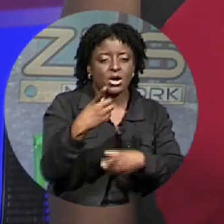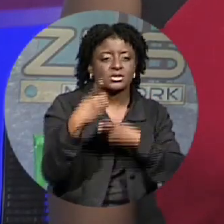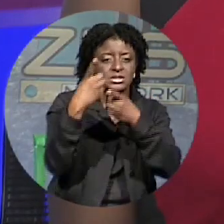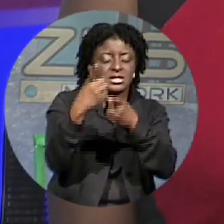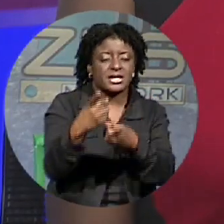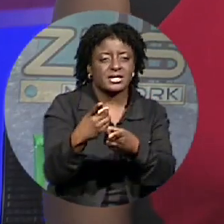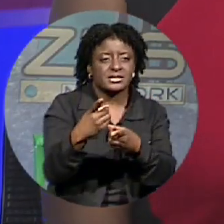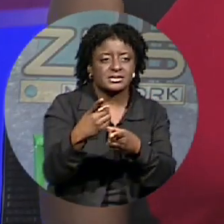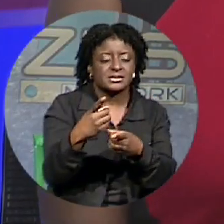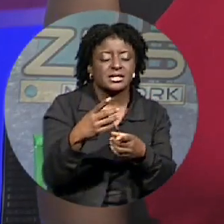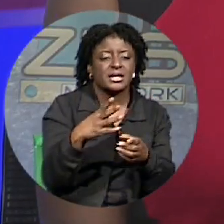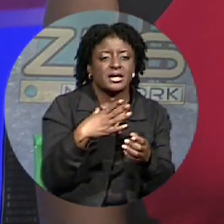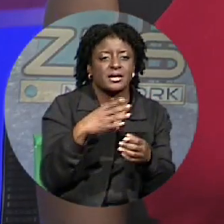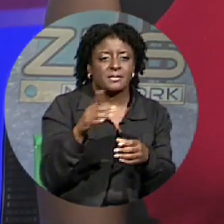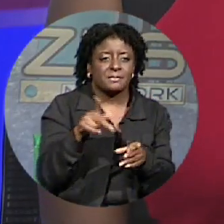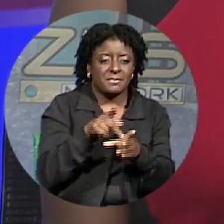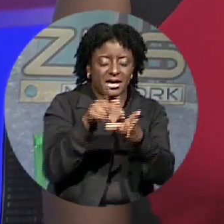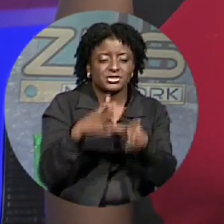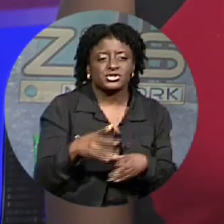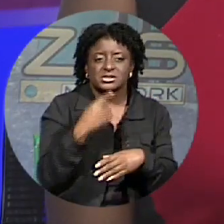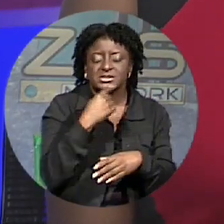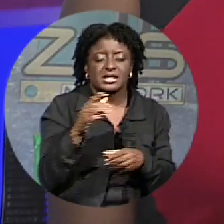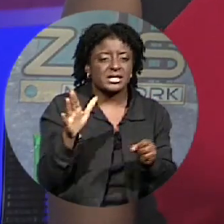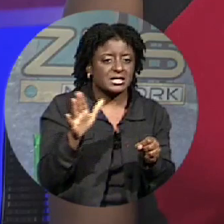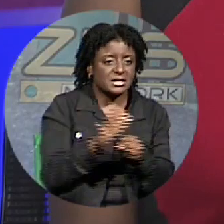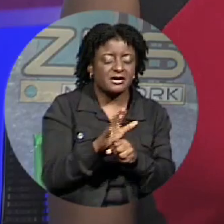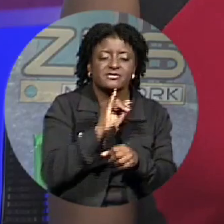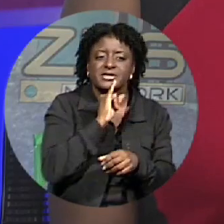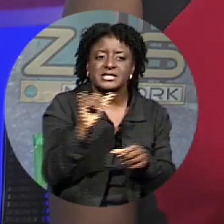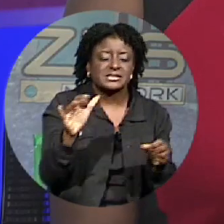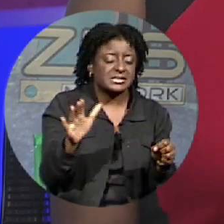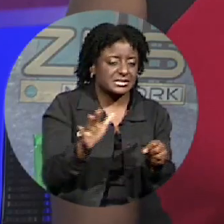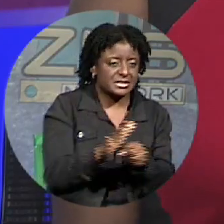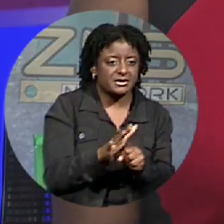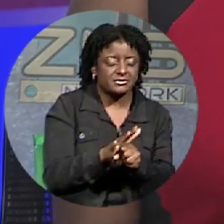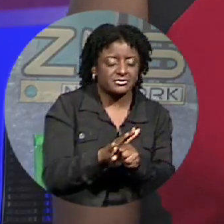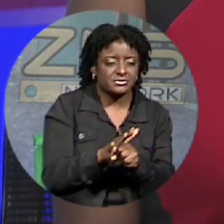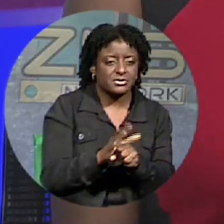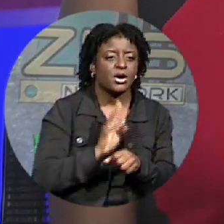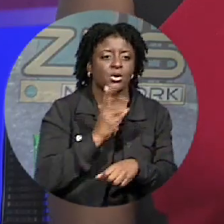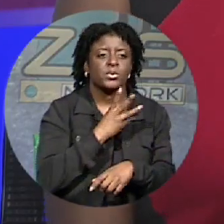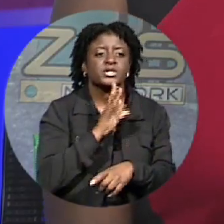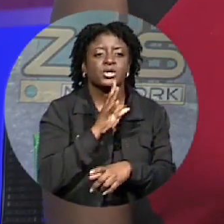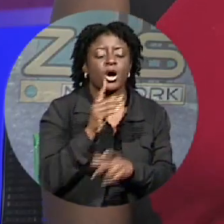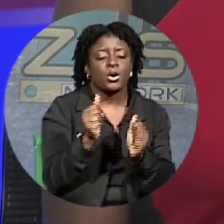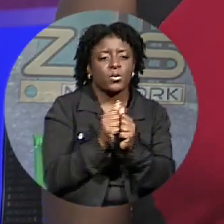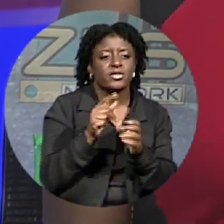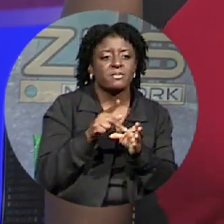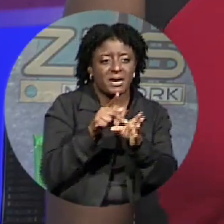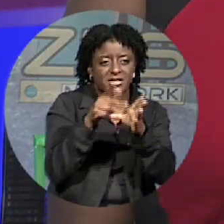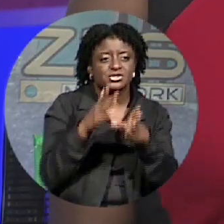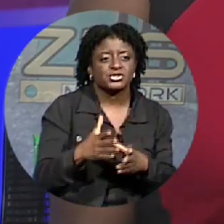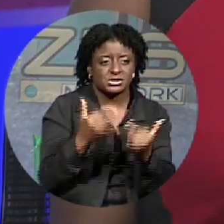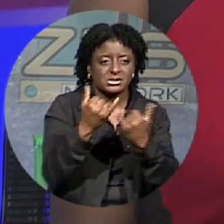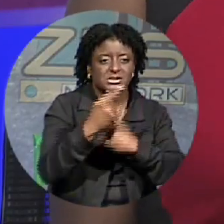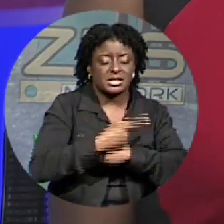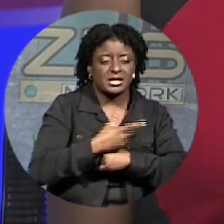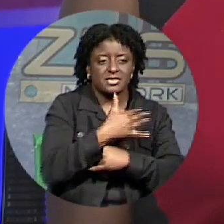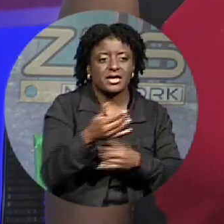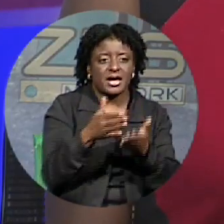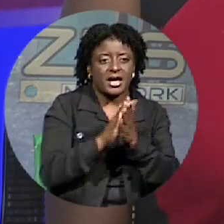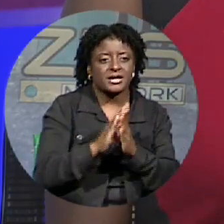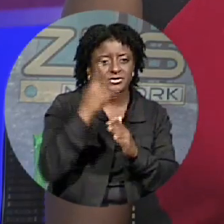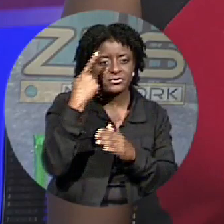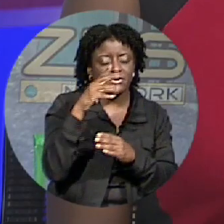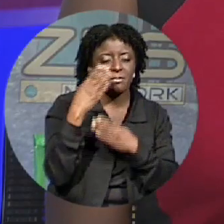enough. Cleopatra Murphy spoke with passengers at the arrivals and departure sections at Lyndon Penlon International Airport today, who called for the national airline